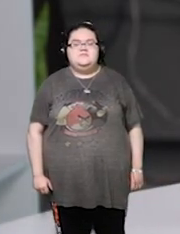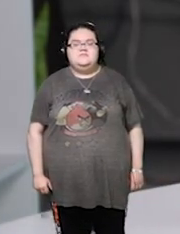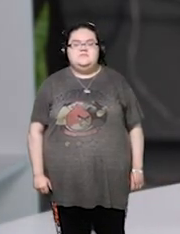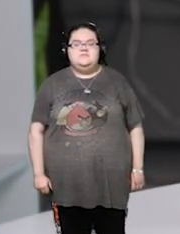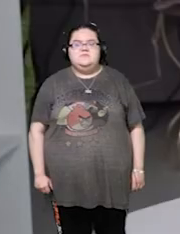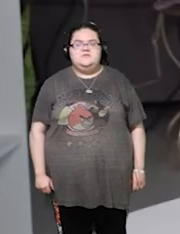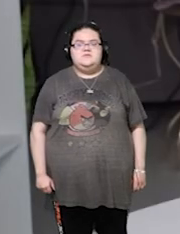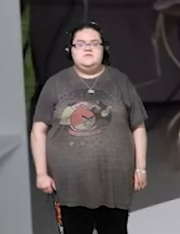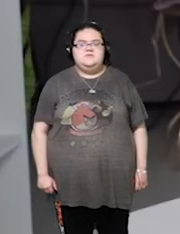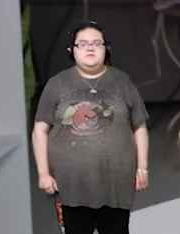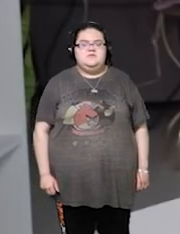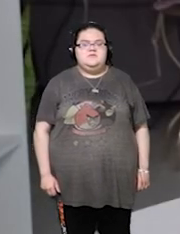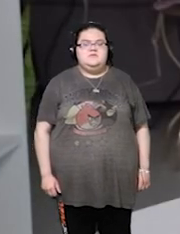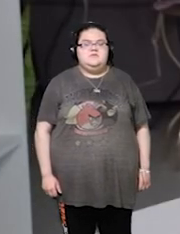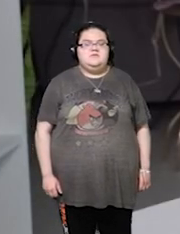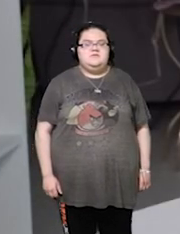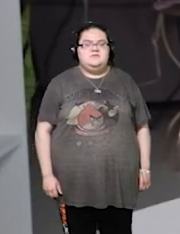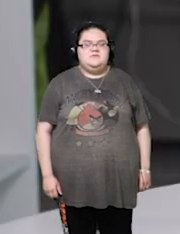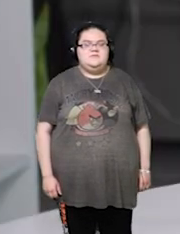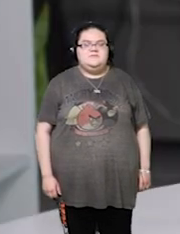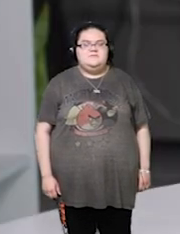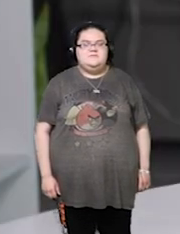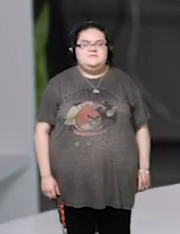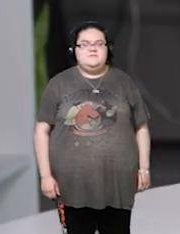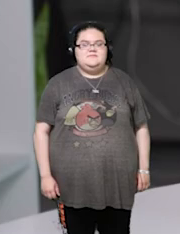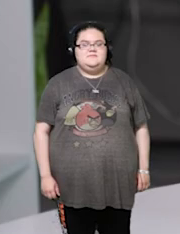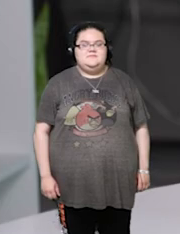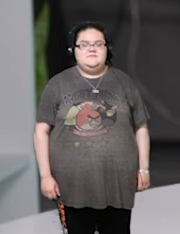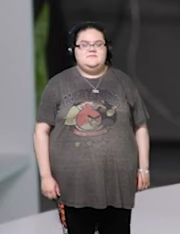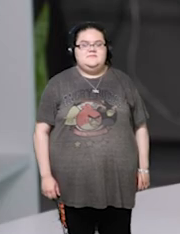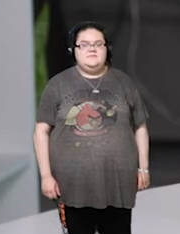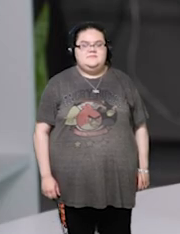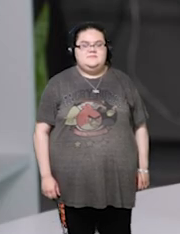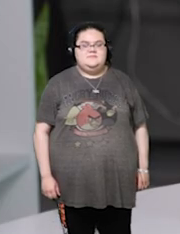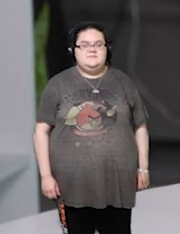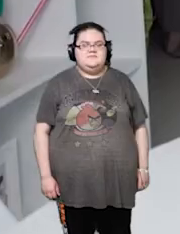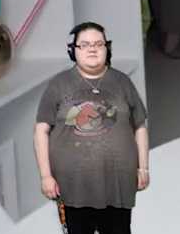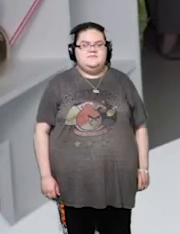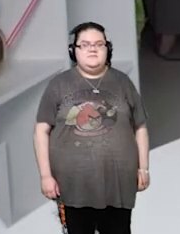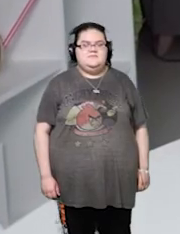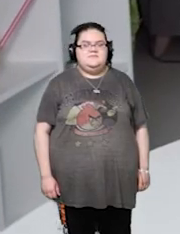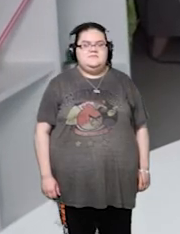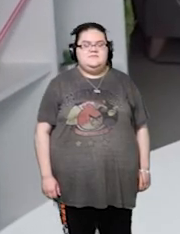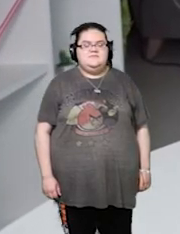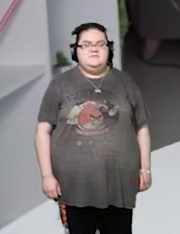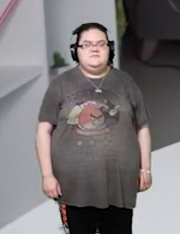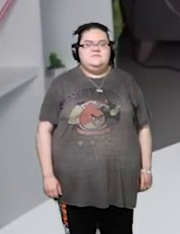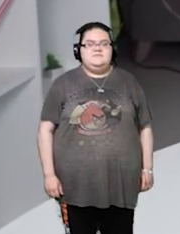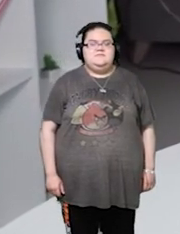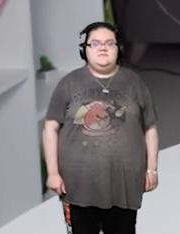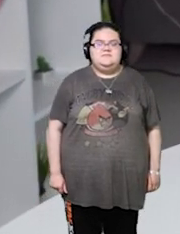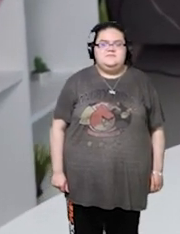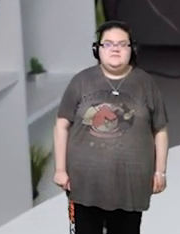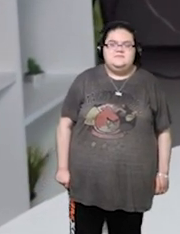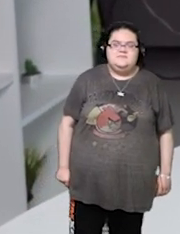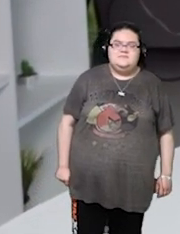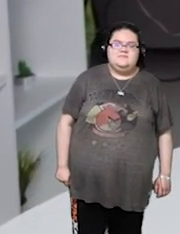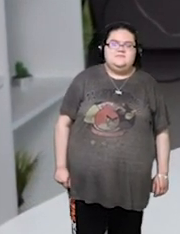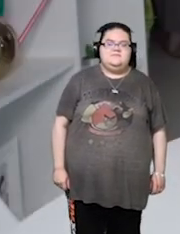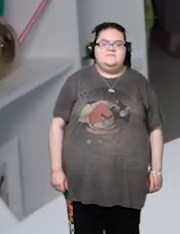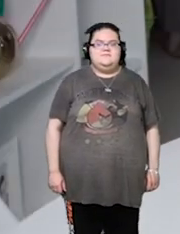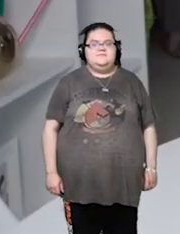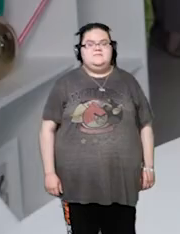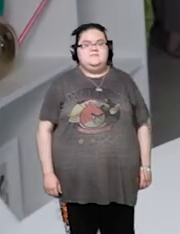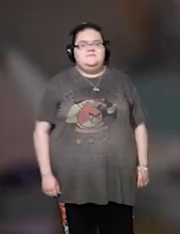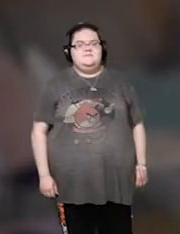That's the bottle. Oh. I don't feel the bottles yet. Oh, what's this? And then in this hand. Pretty good. The other card. Am I holding it the right way? Because no, try the